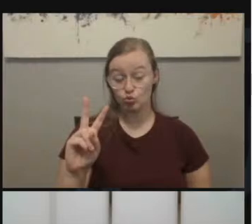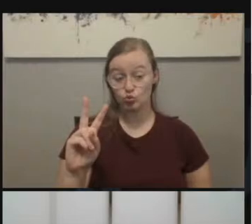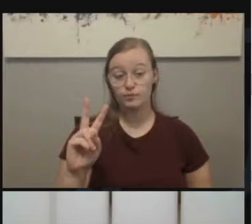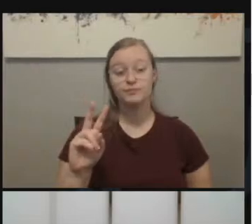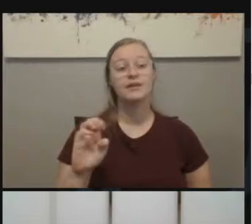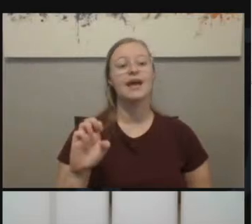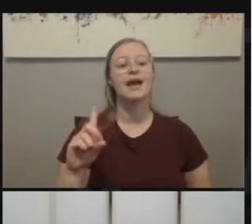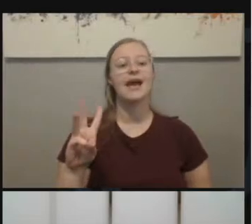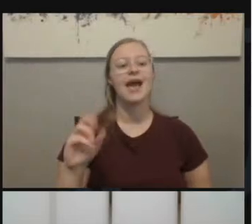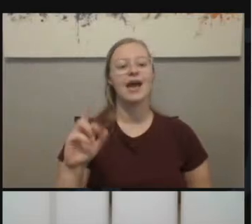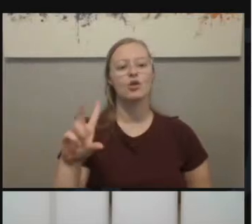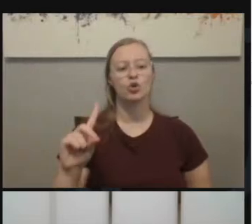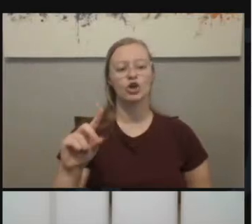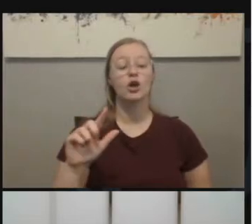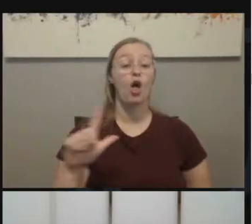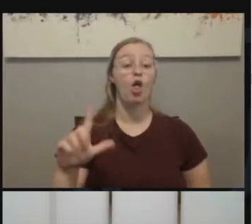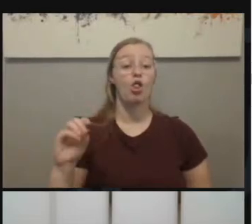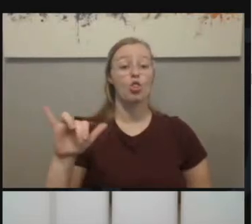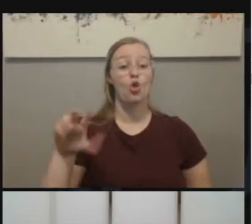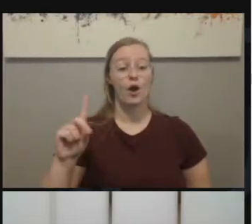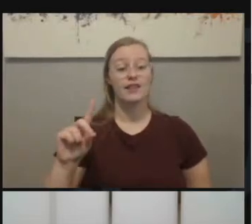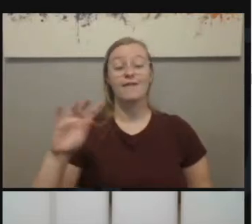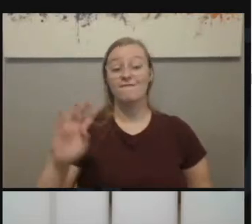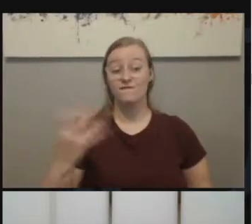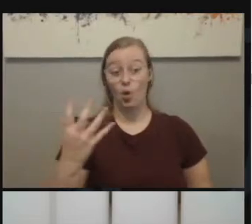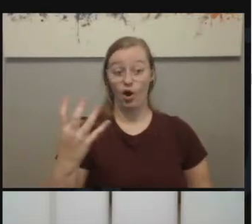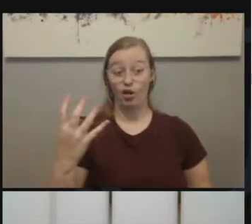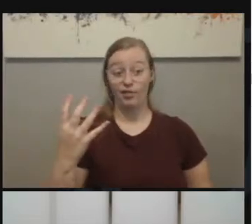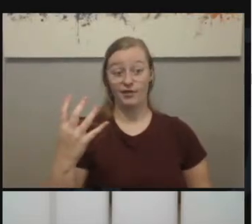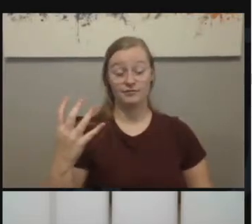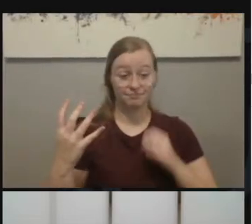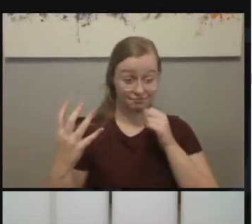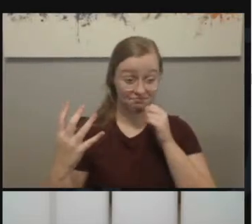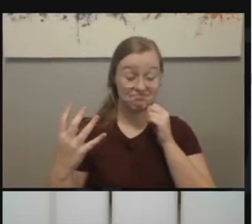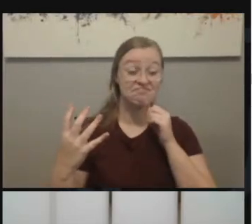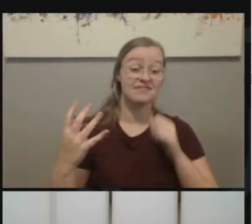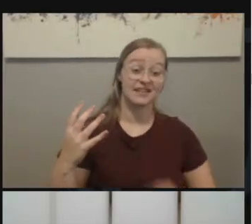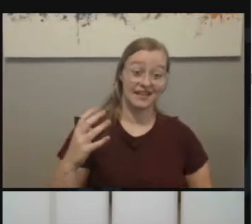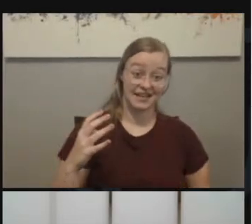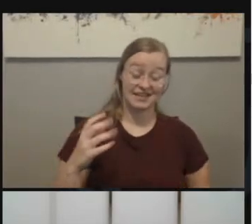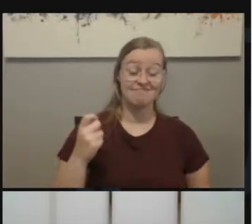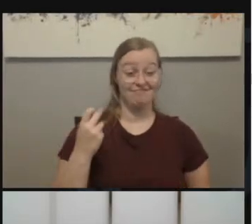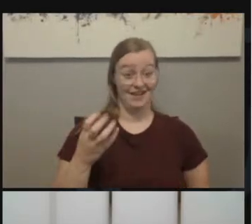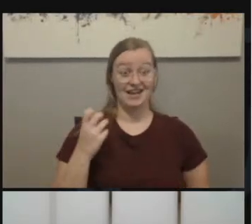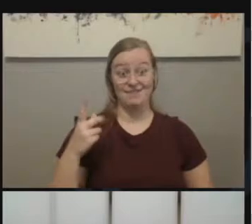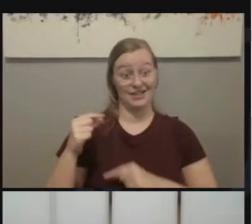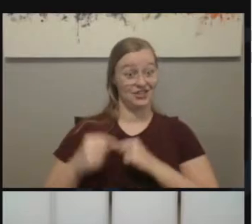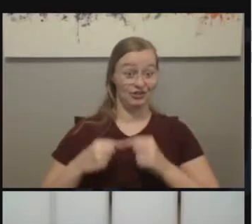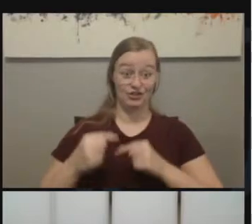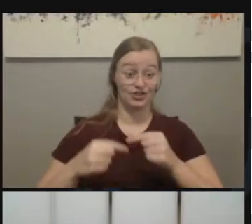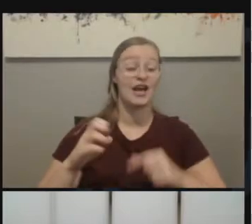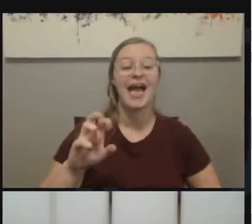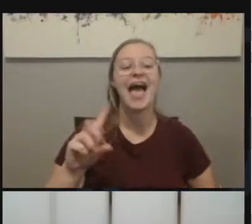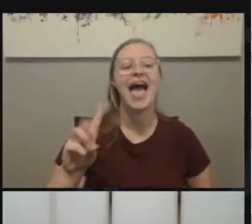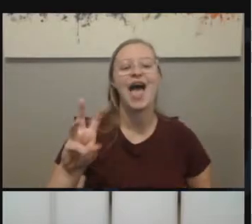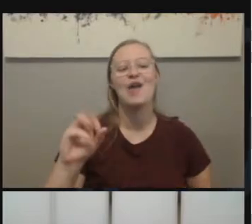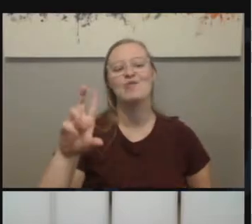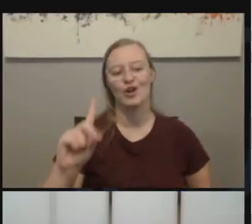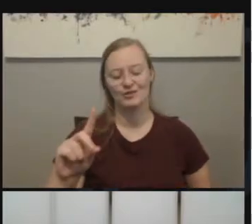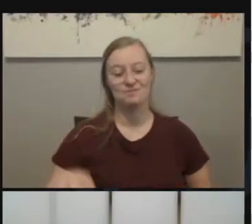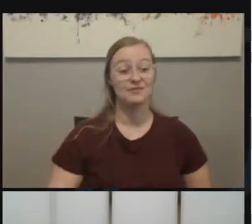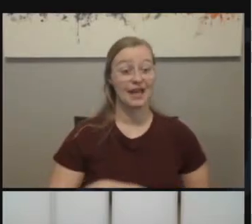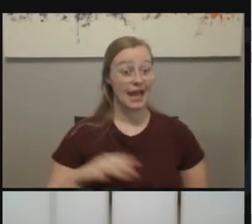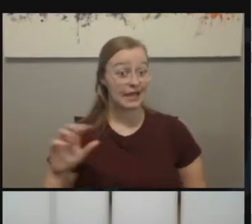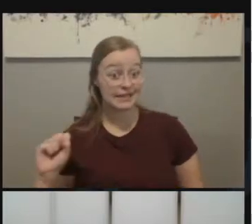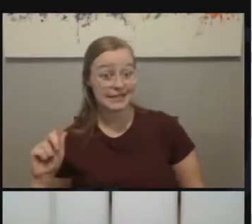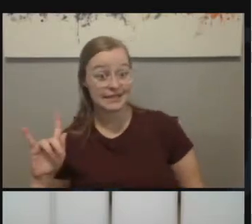Edward Lloyd IV, Lloyds named their first son Edward generation after generation. Skinners named their